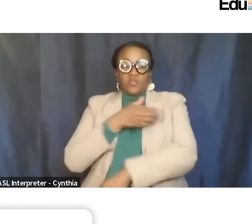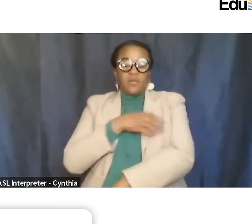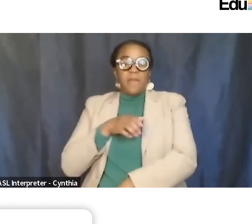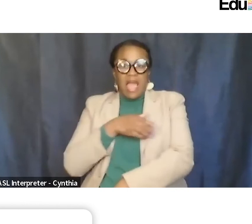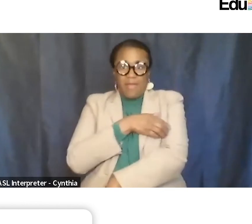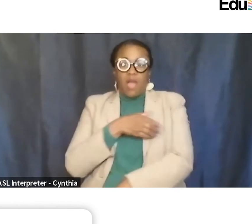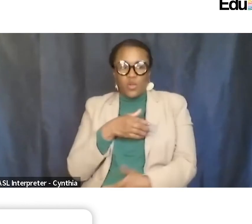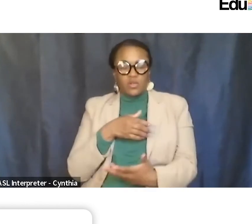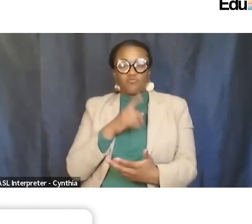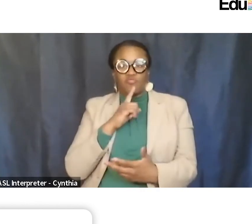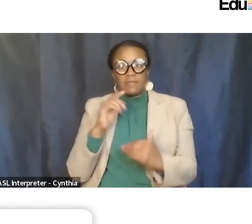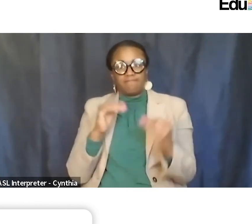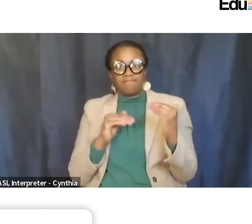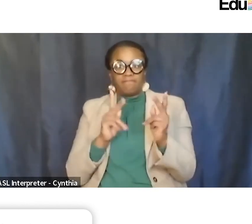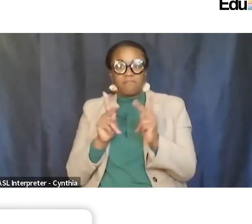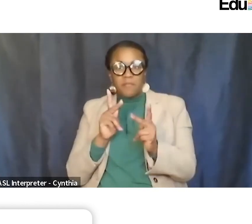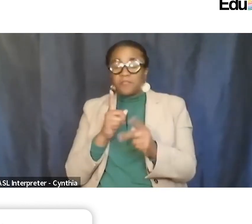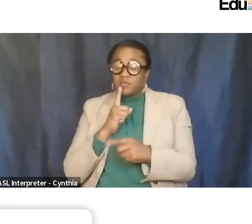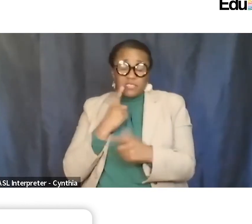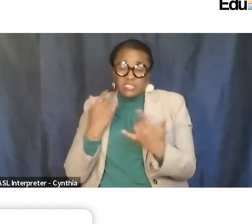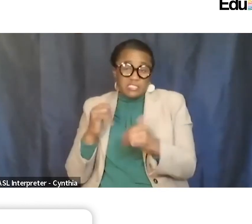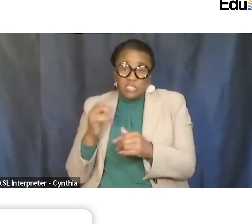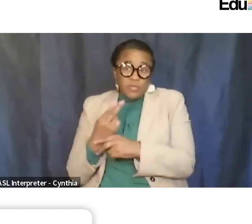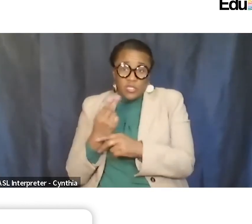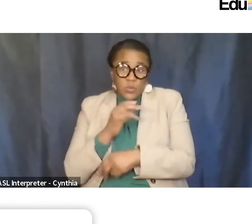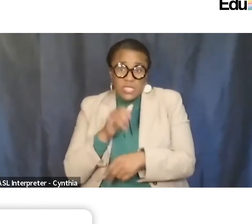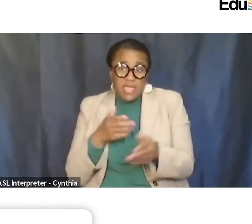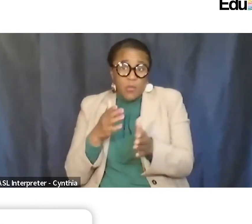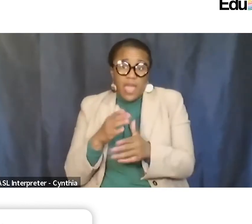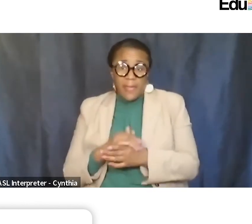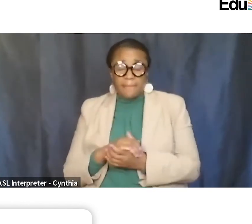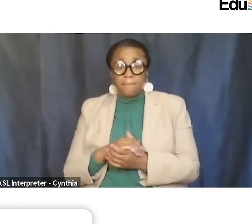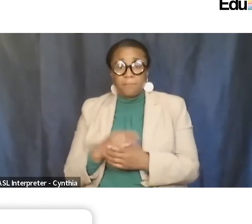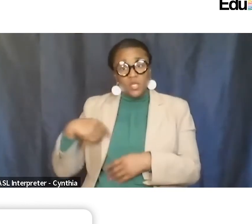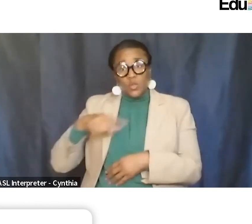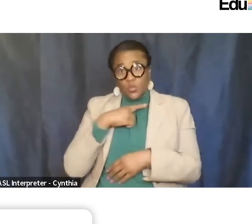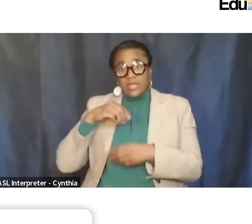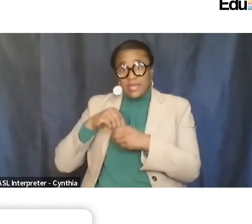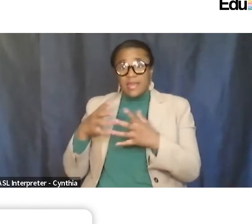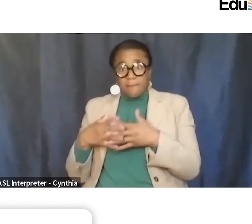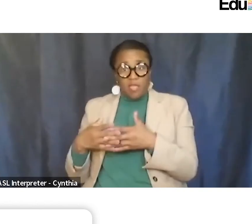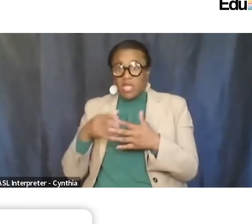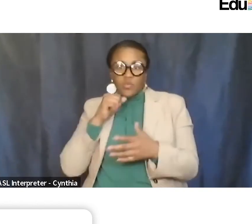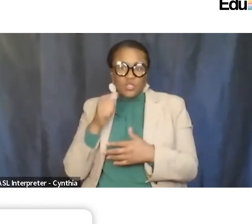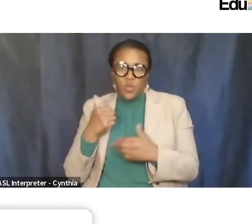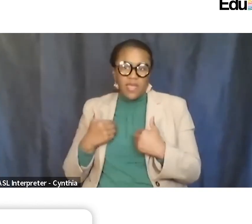is still being used that way. We in America don't have